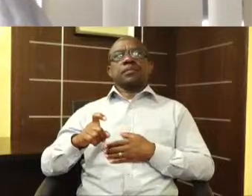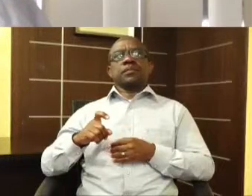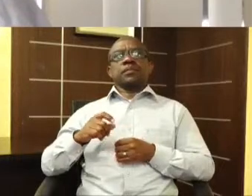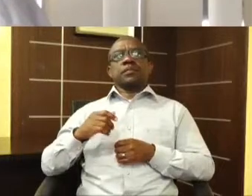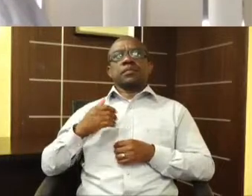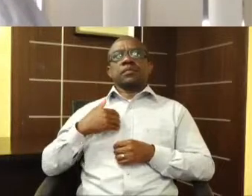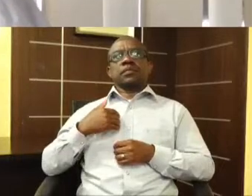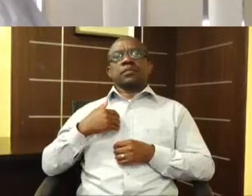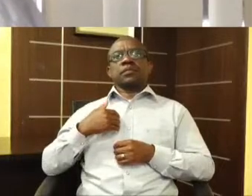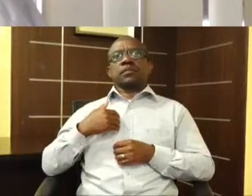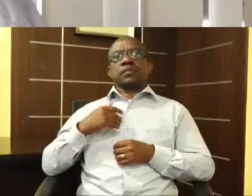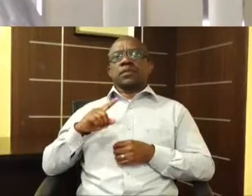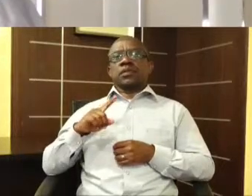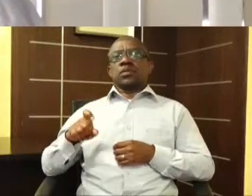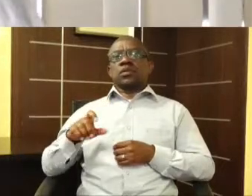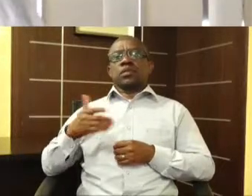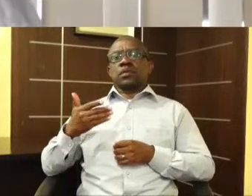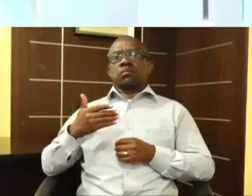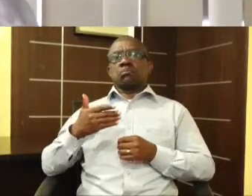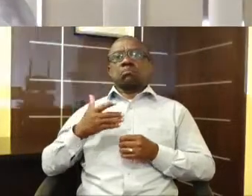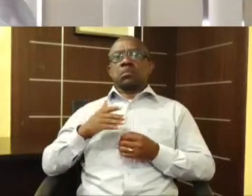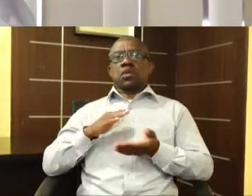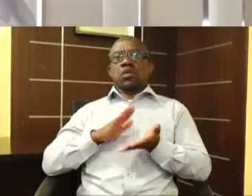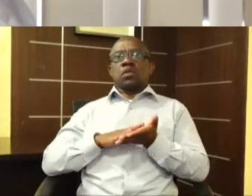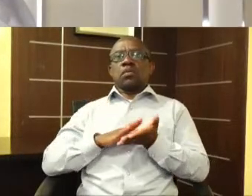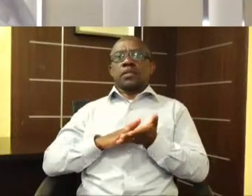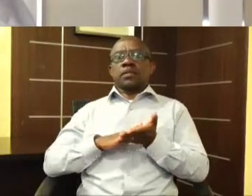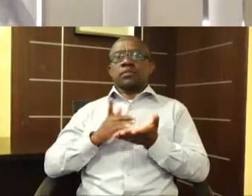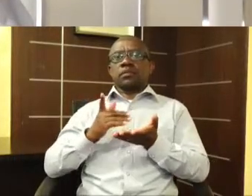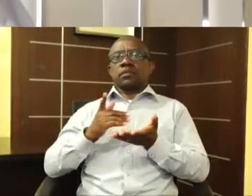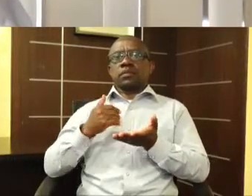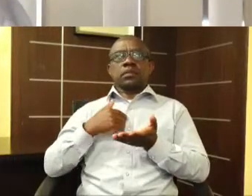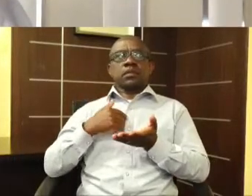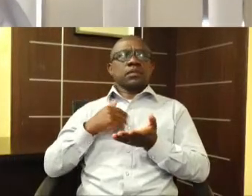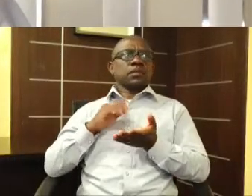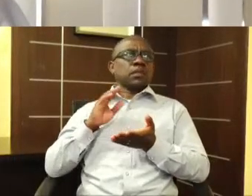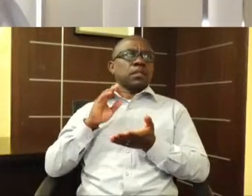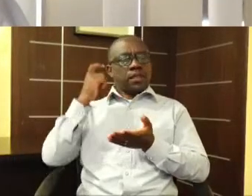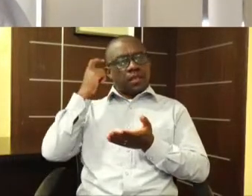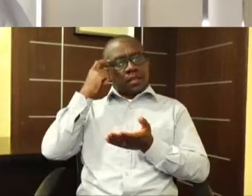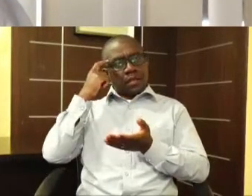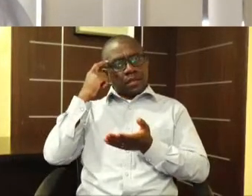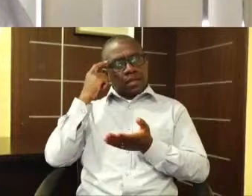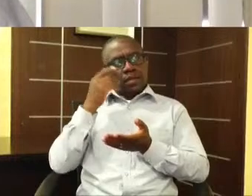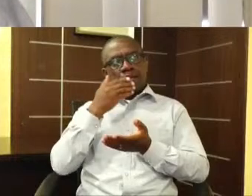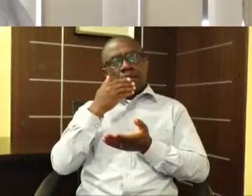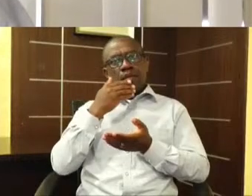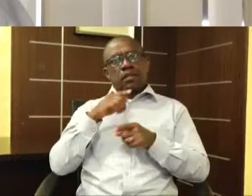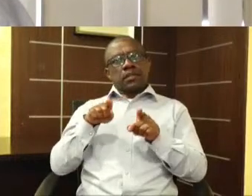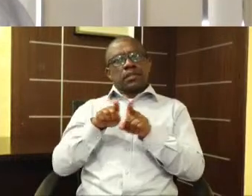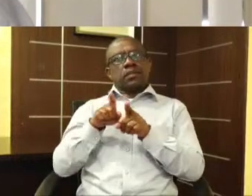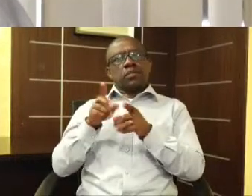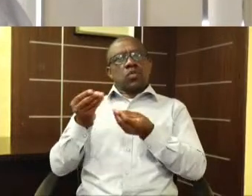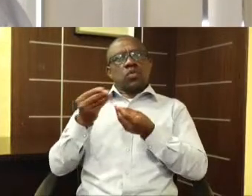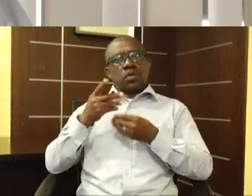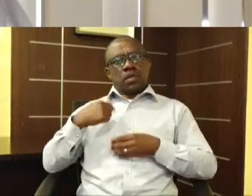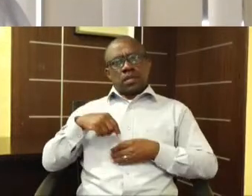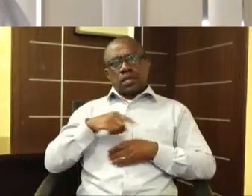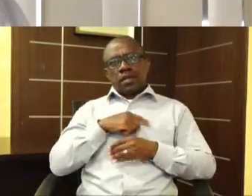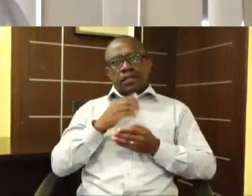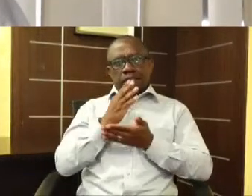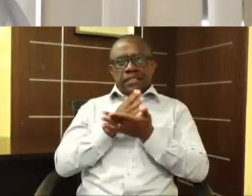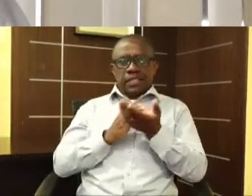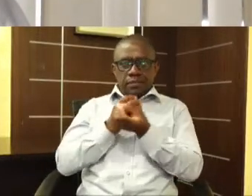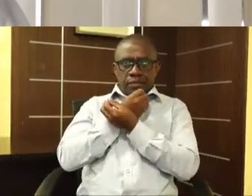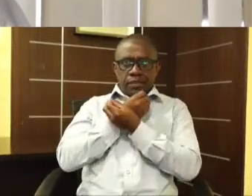okay, maybe not a question, but a comment that I thought you would also give us some insights